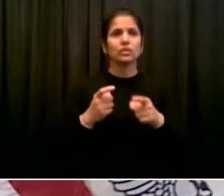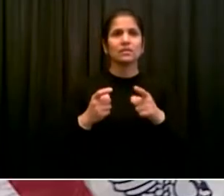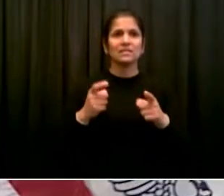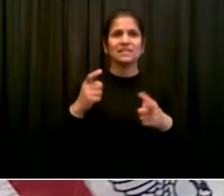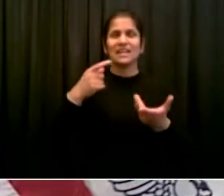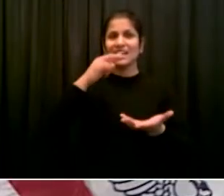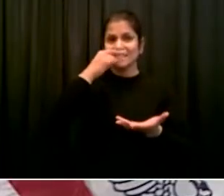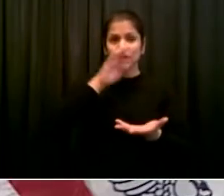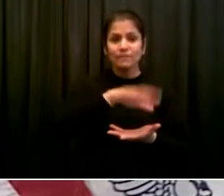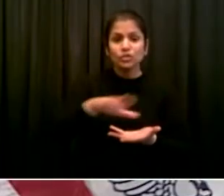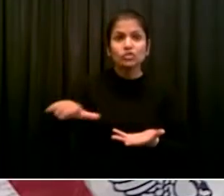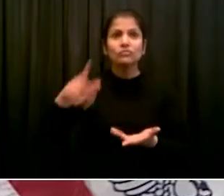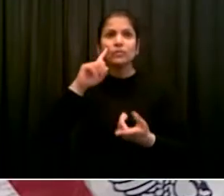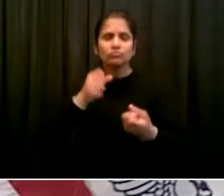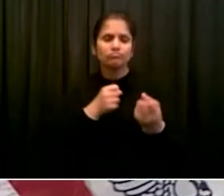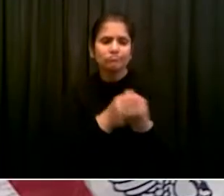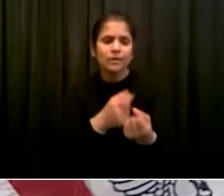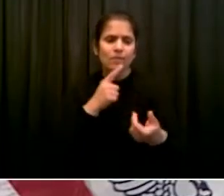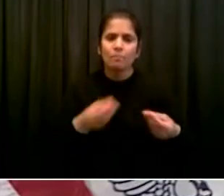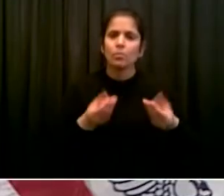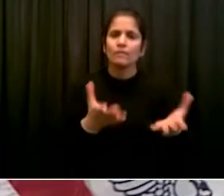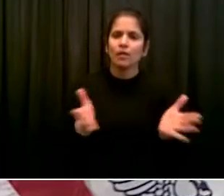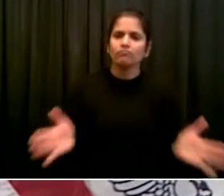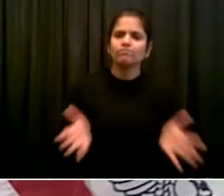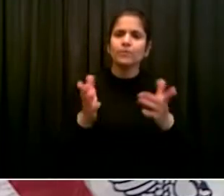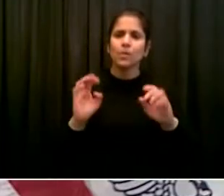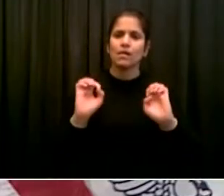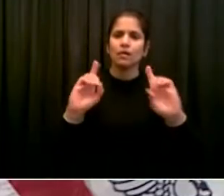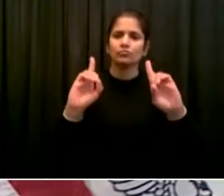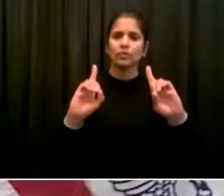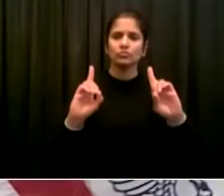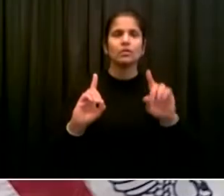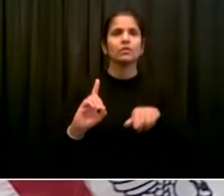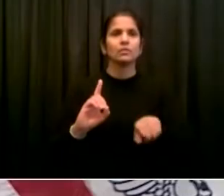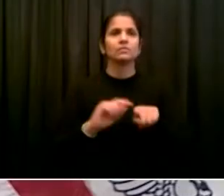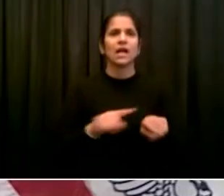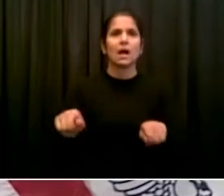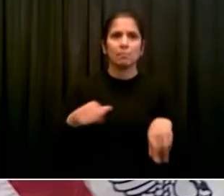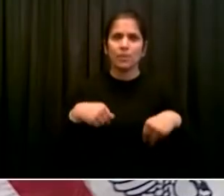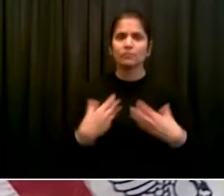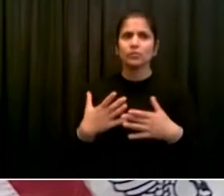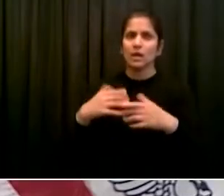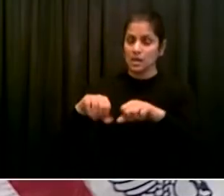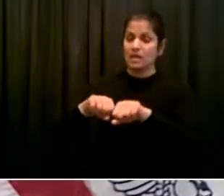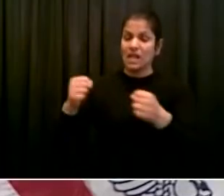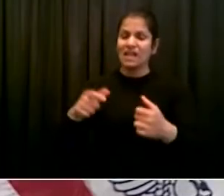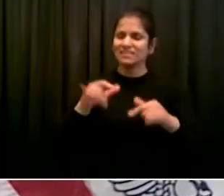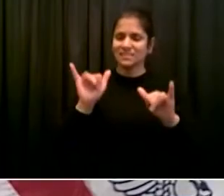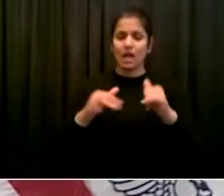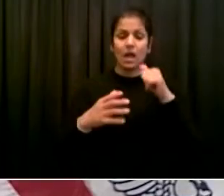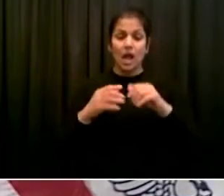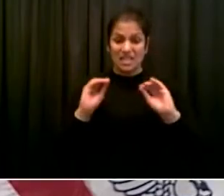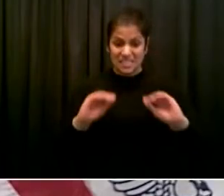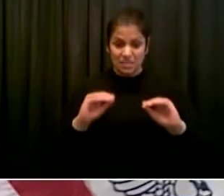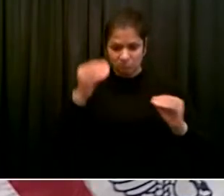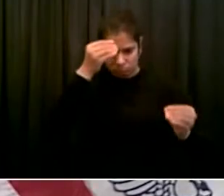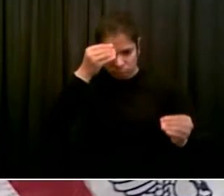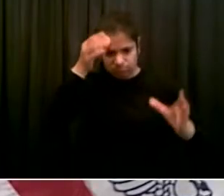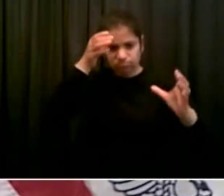like pre-K and 3K, that's part of breaking this cycle. If you get families affordable